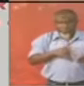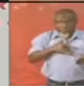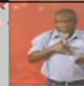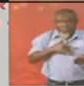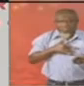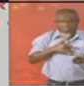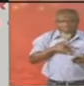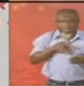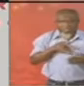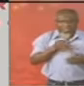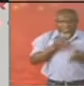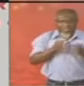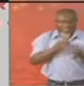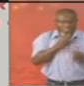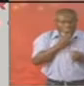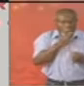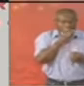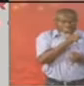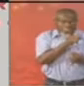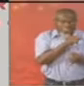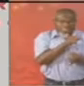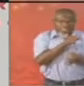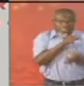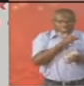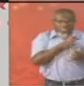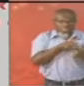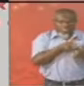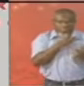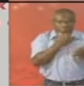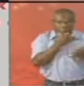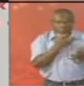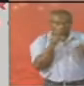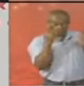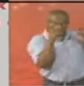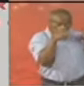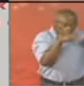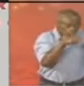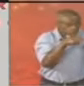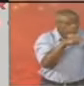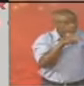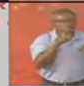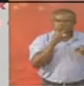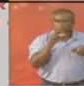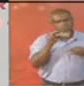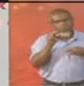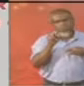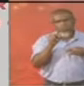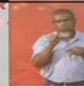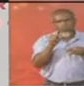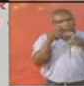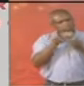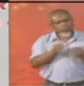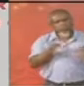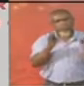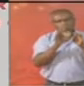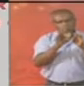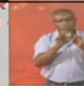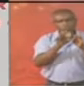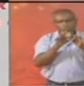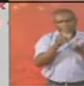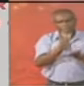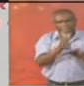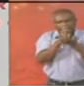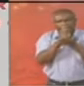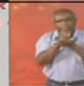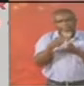then putting people under the spotlight, that's not really it's not the purpose of the contact tracing questioning. All we're really trying to do at this point